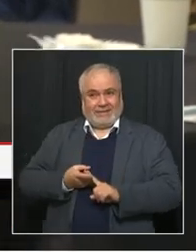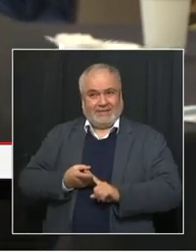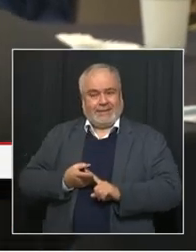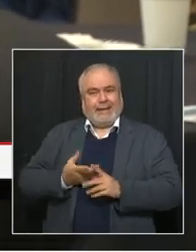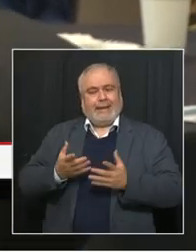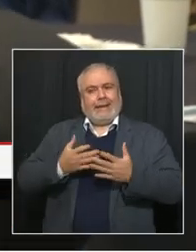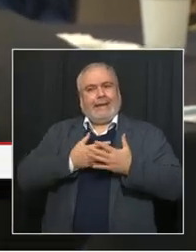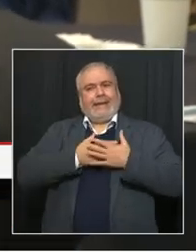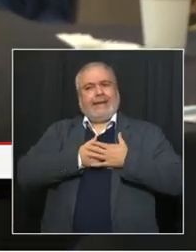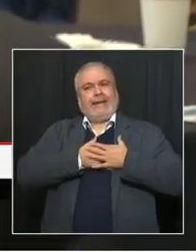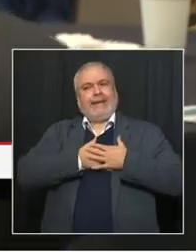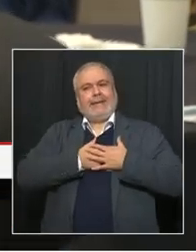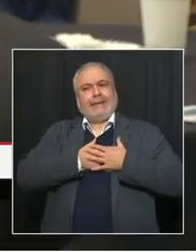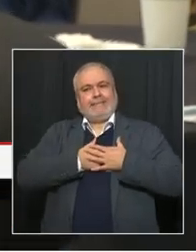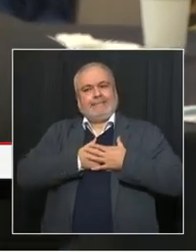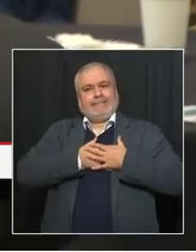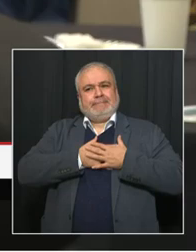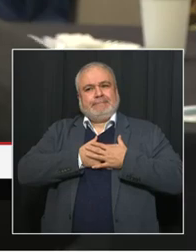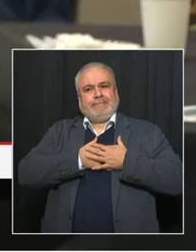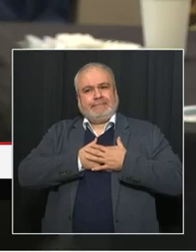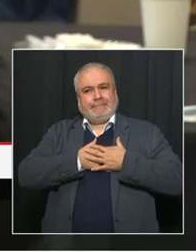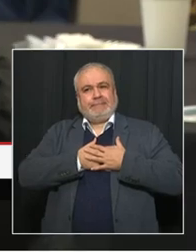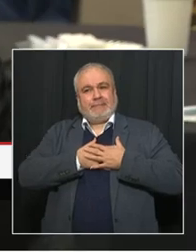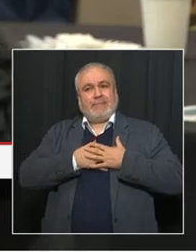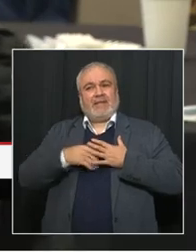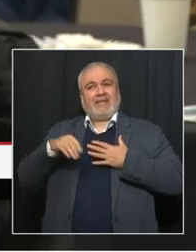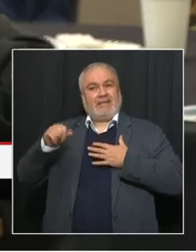had children commit suicides